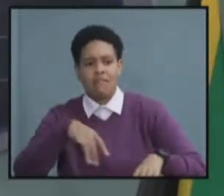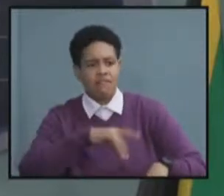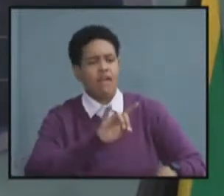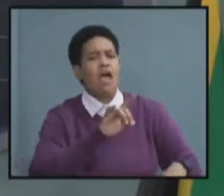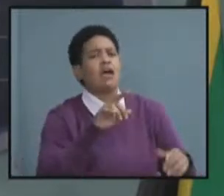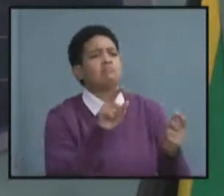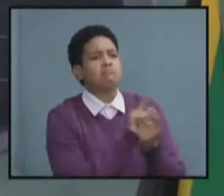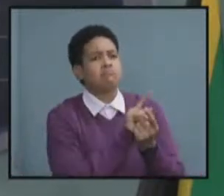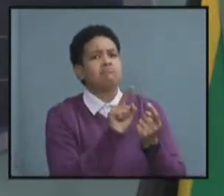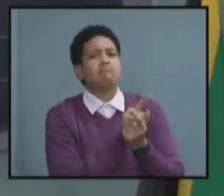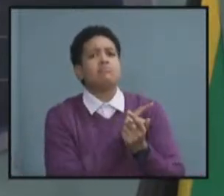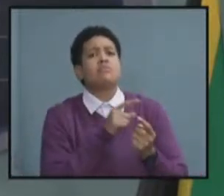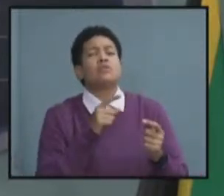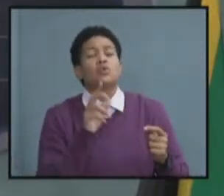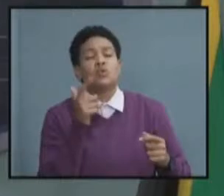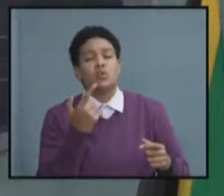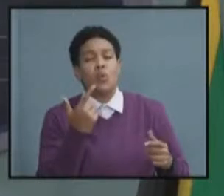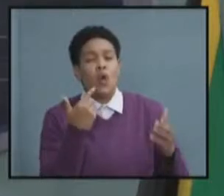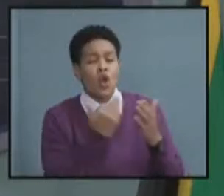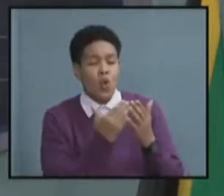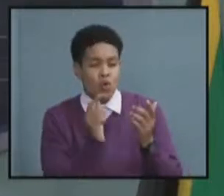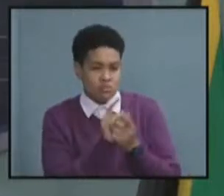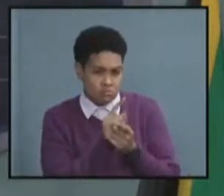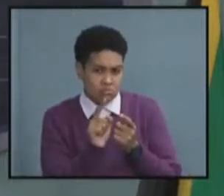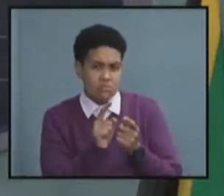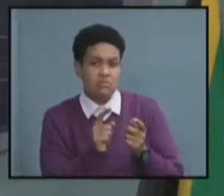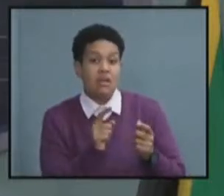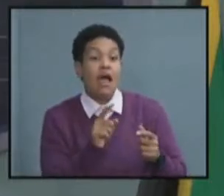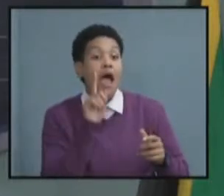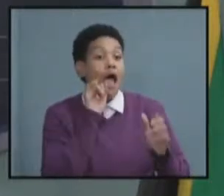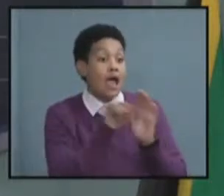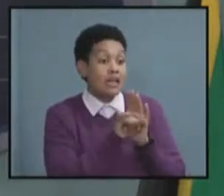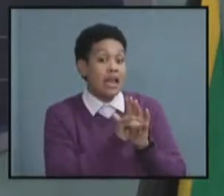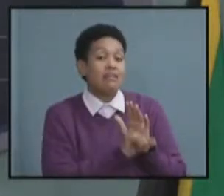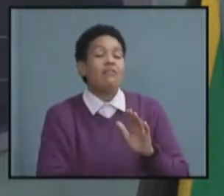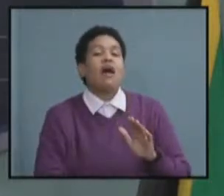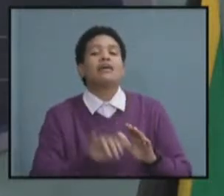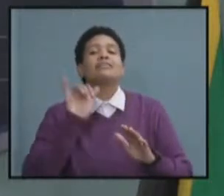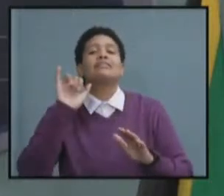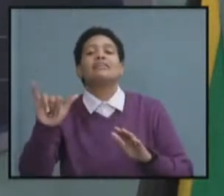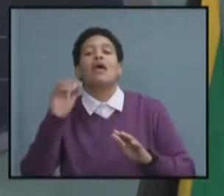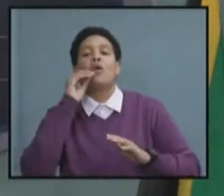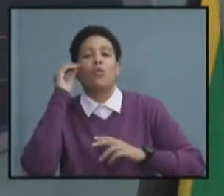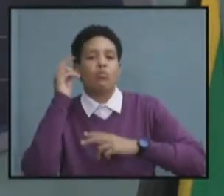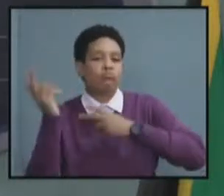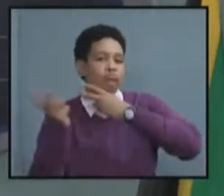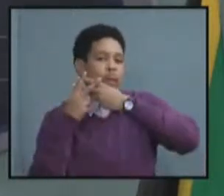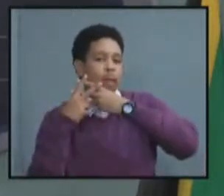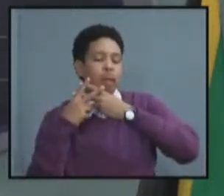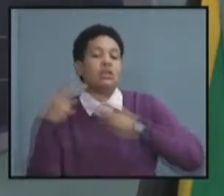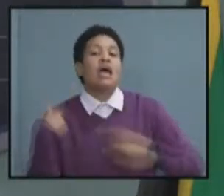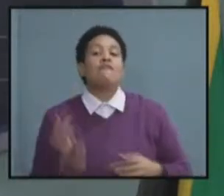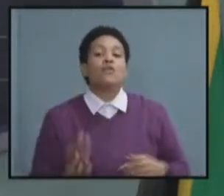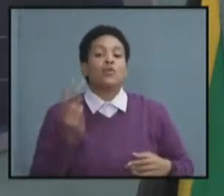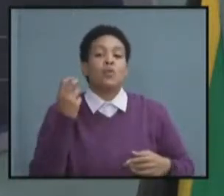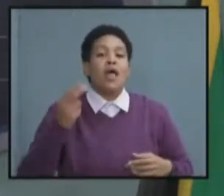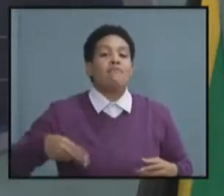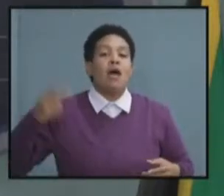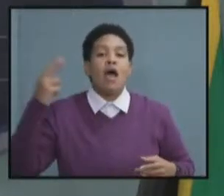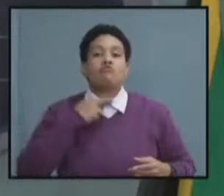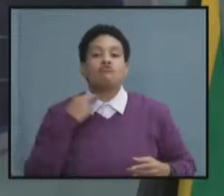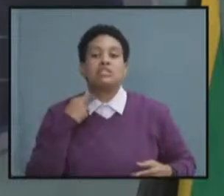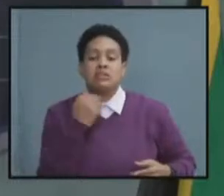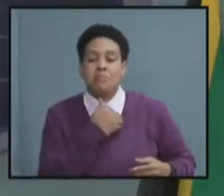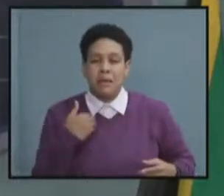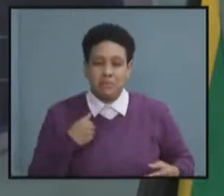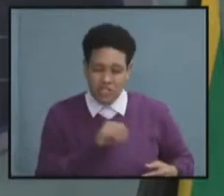commenced and 21 close contacts identified and placed under home quarantine. They include 12 high-risk members of